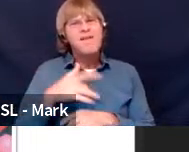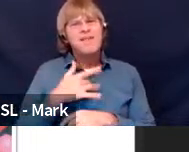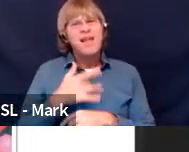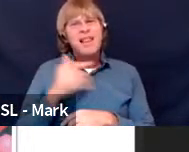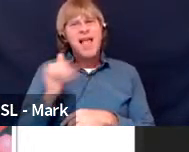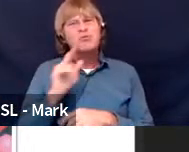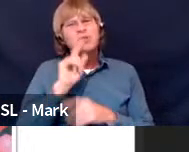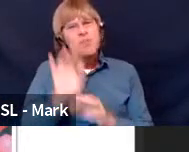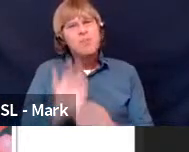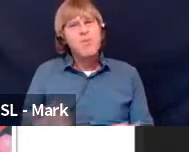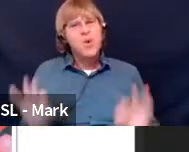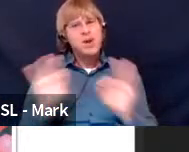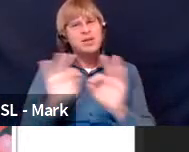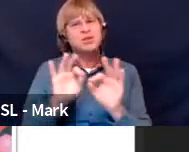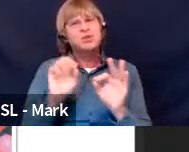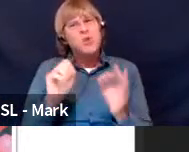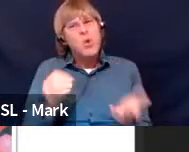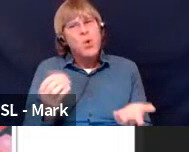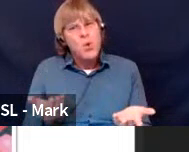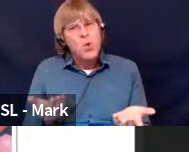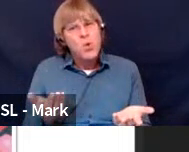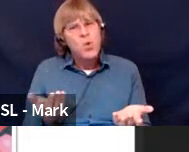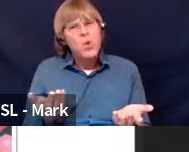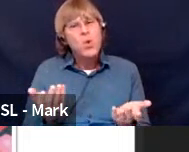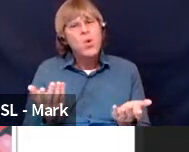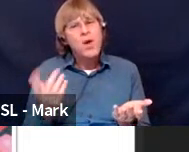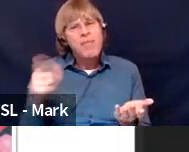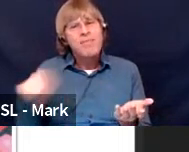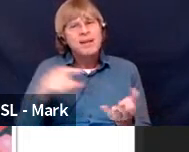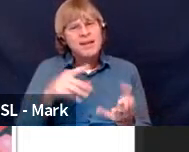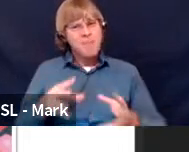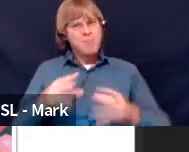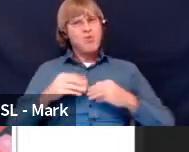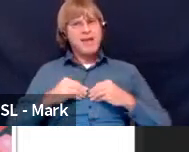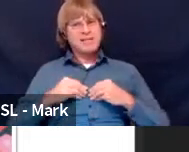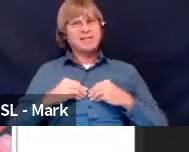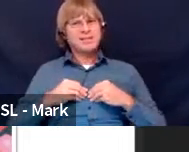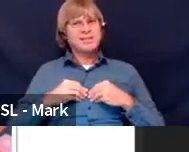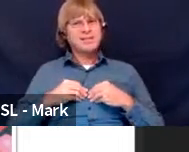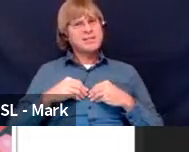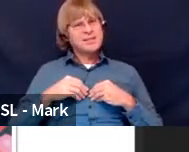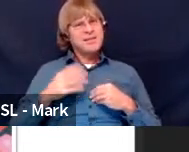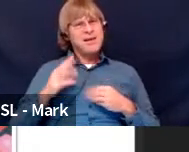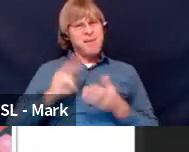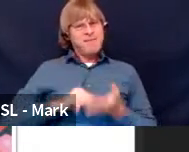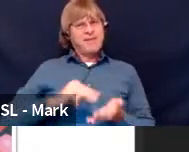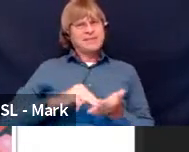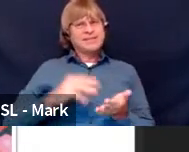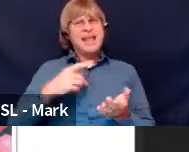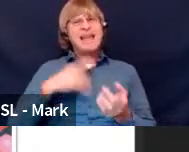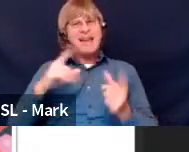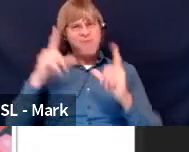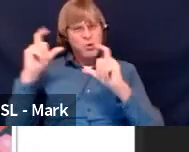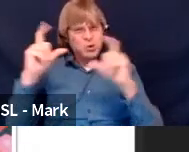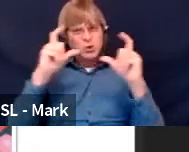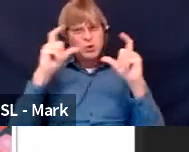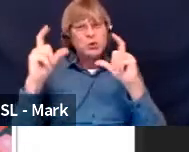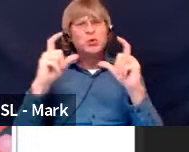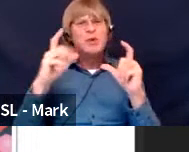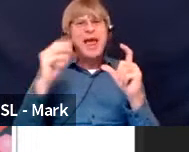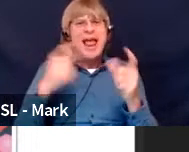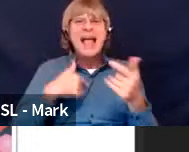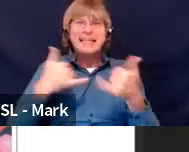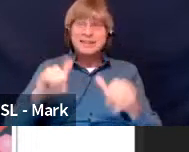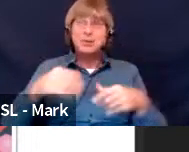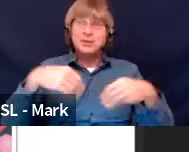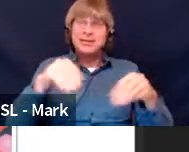was important. And so they embraced Memphis. And I did a photo shoot and I still sell